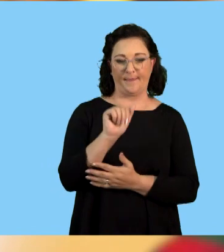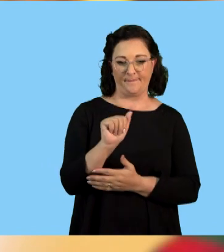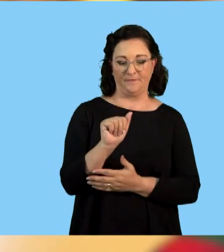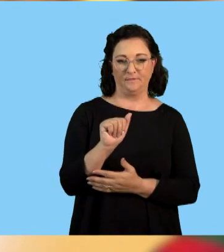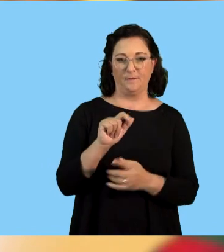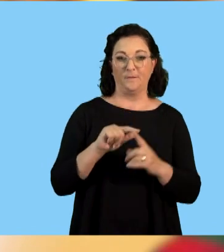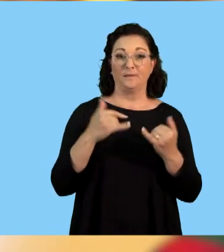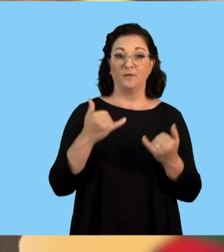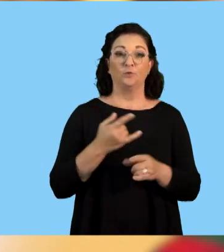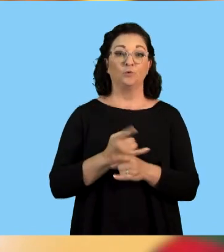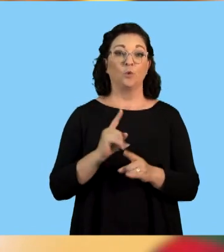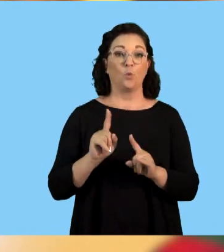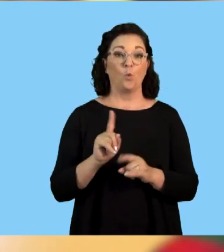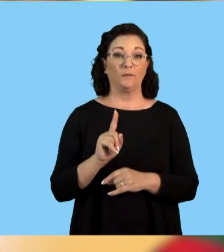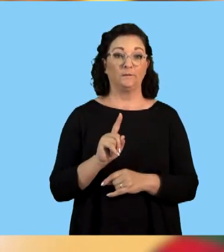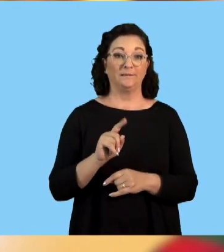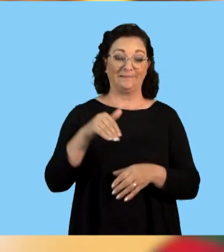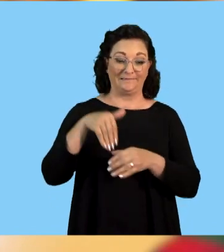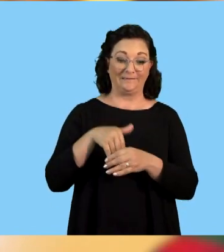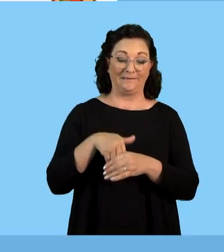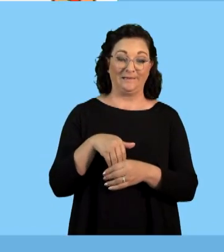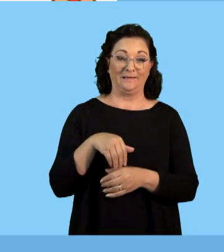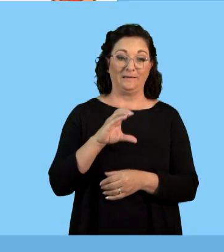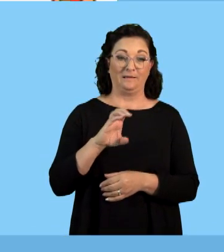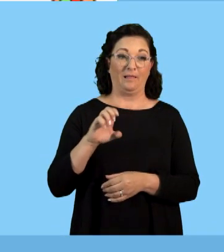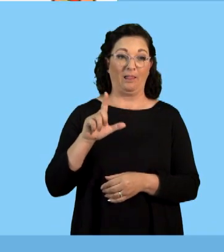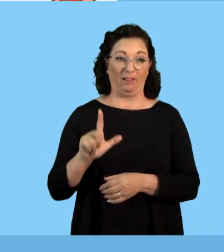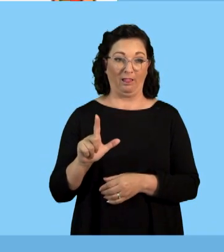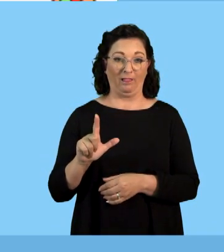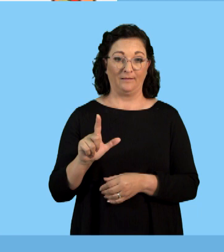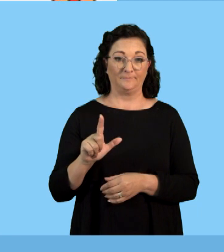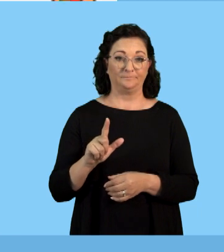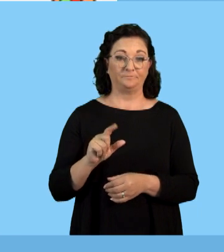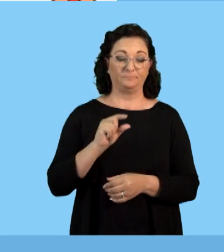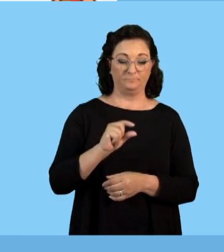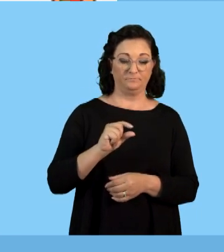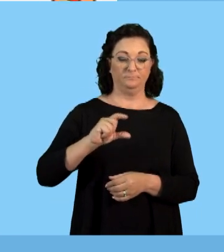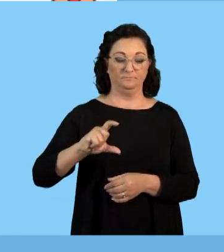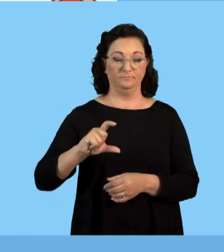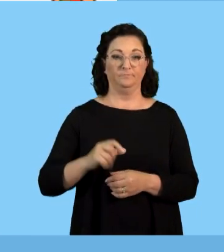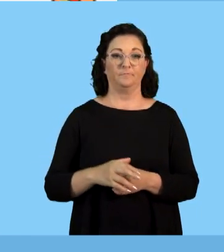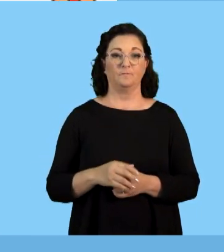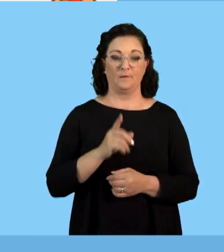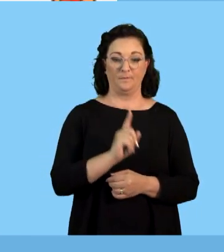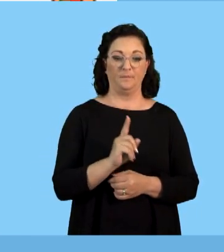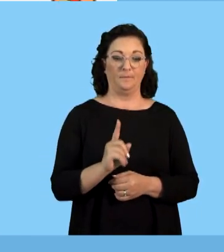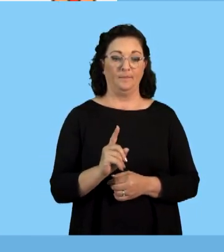in an electric circuit. Now we can also talk about the cells in this electric circuit. We can still